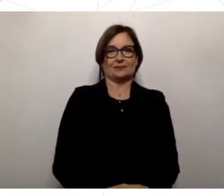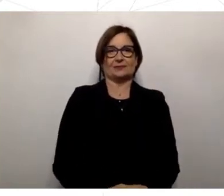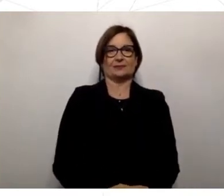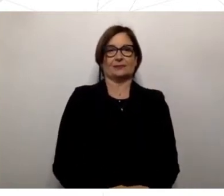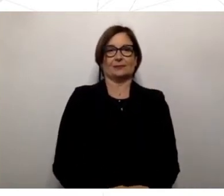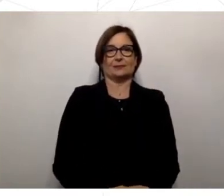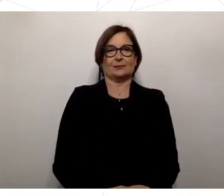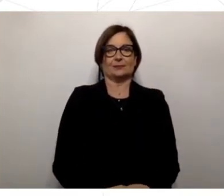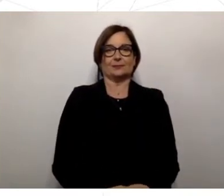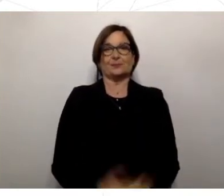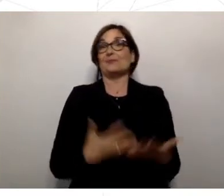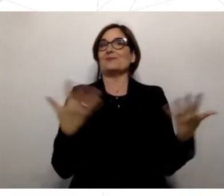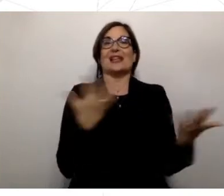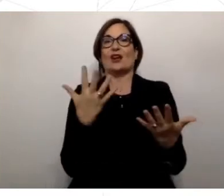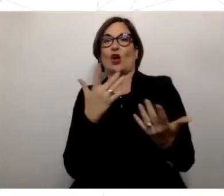arbitrary design.